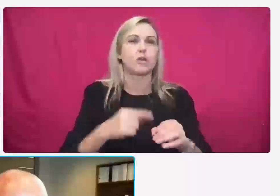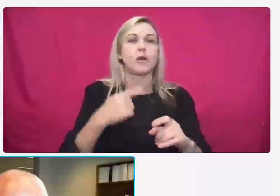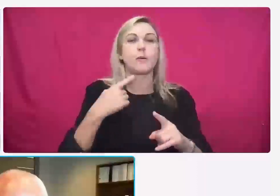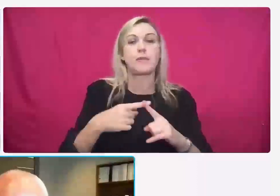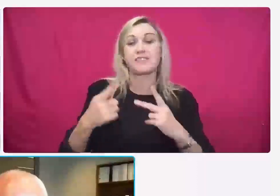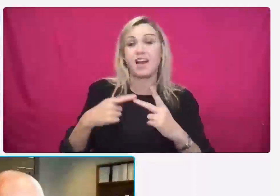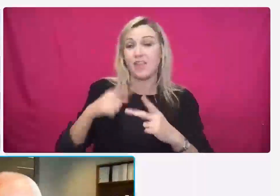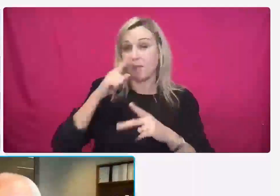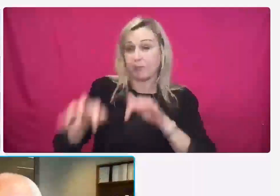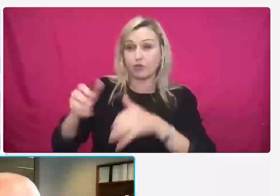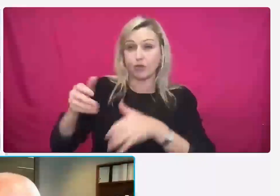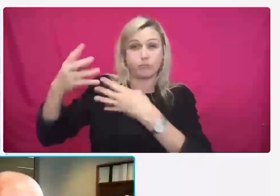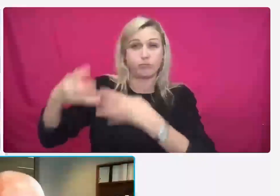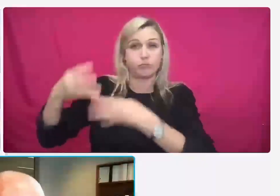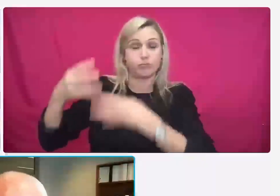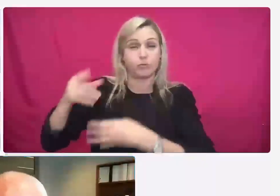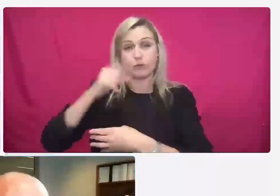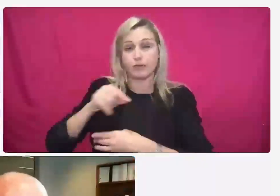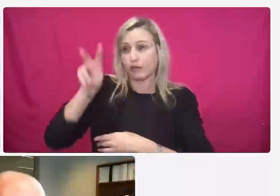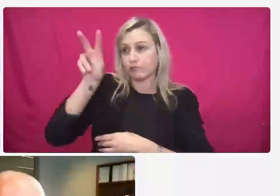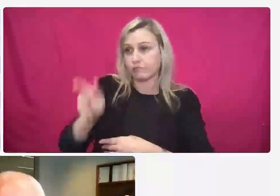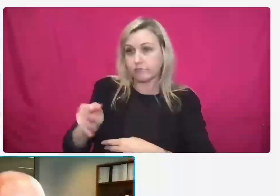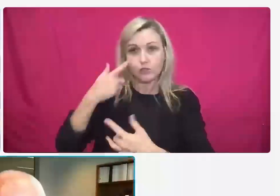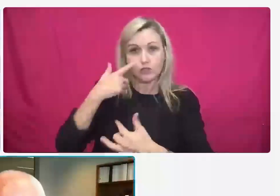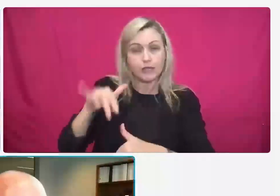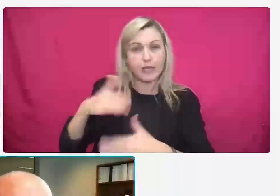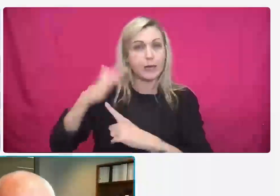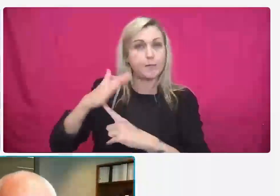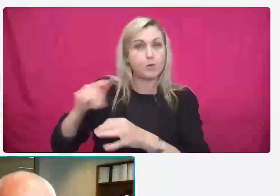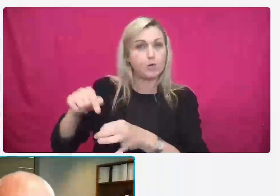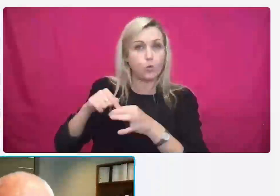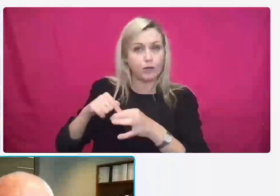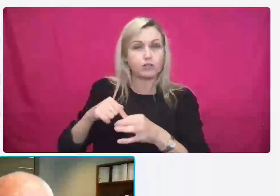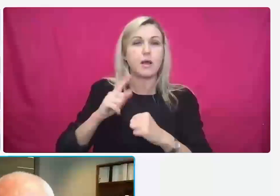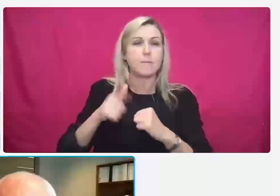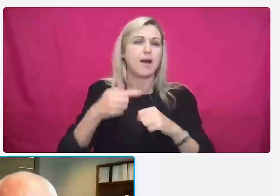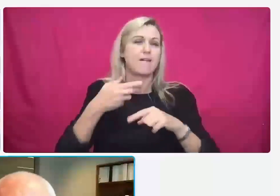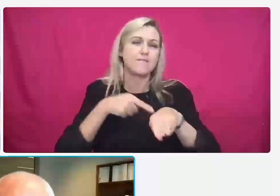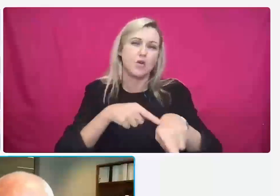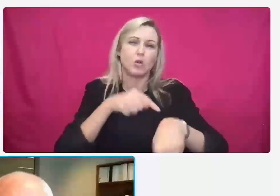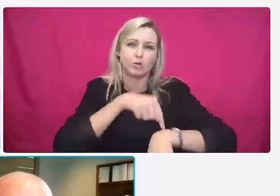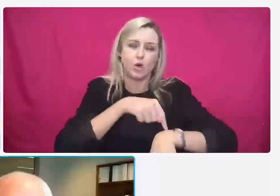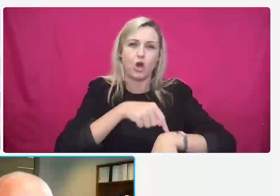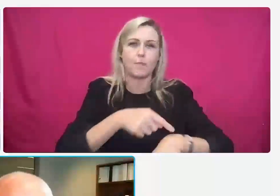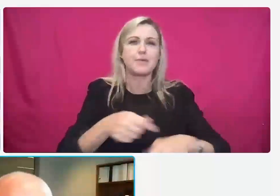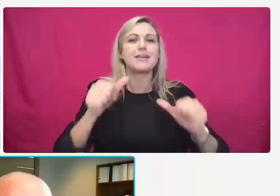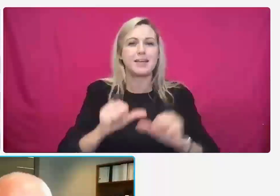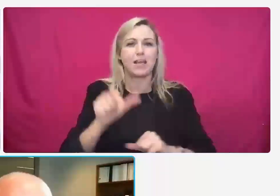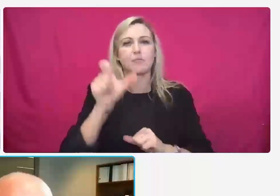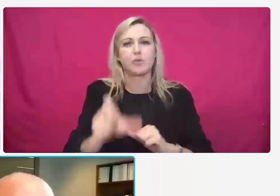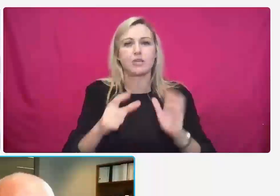to see if there are any that we need to get to at the end of the period. But just to keep us on time again, I'll now ask our next speaker, Angela